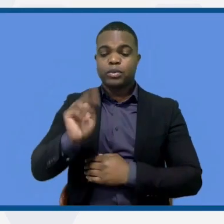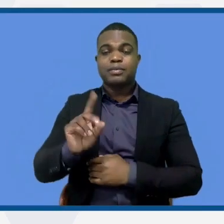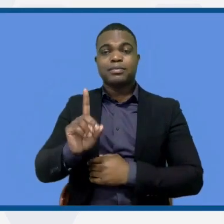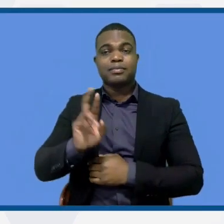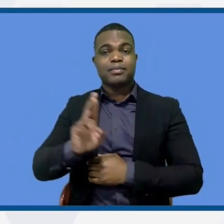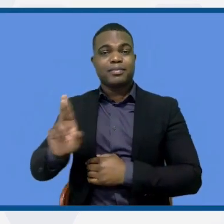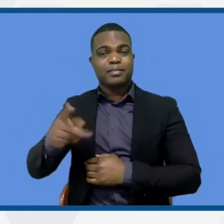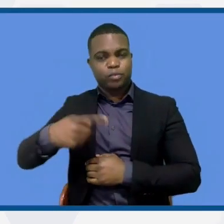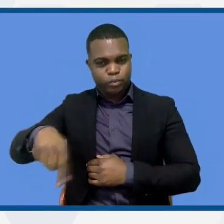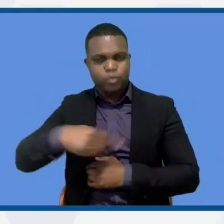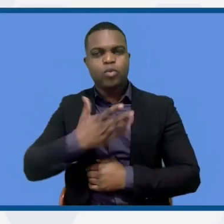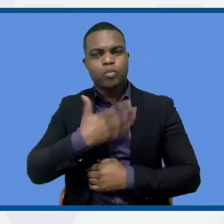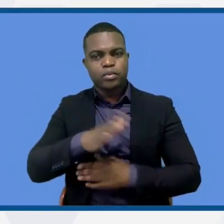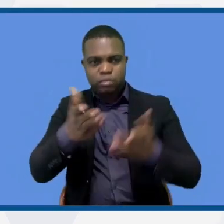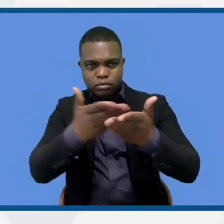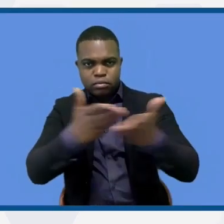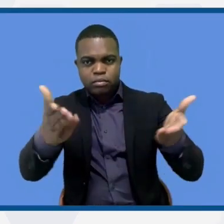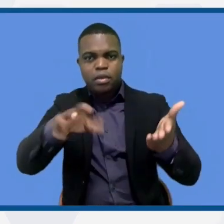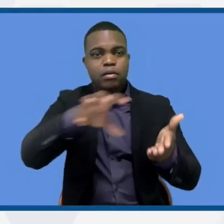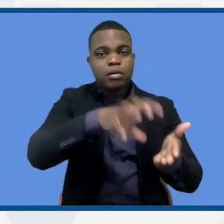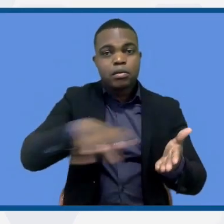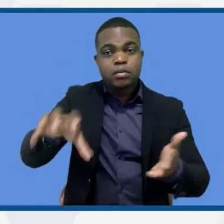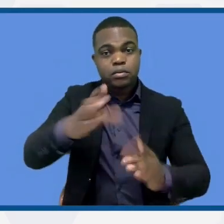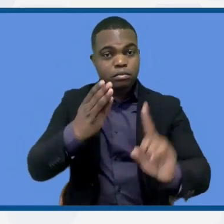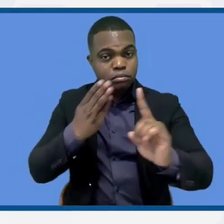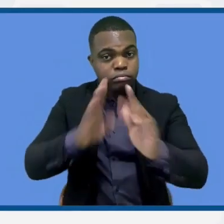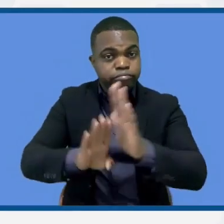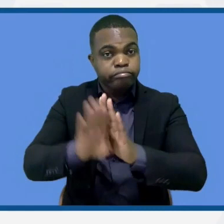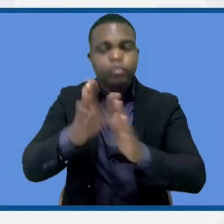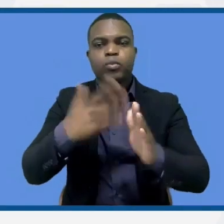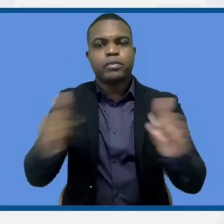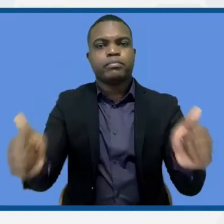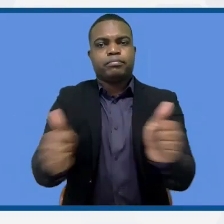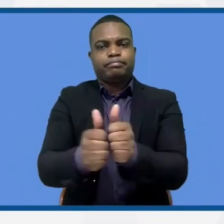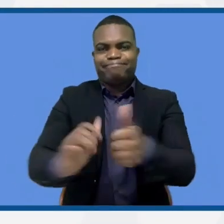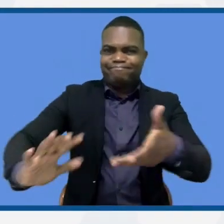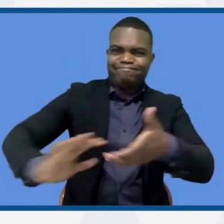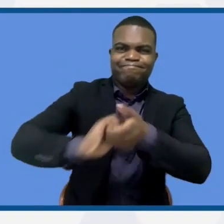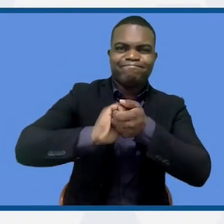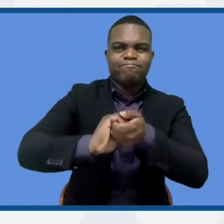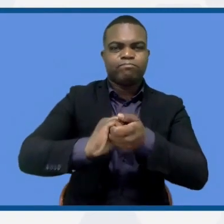national sustainable development goals and the future of our countries. Thank you.